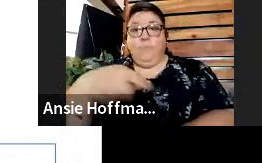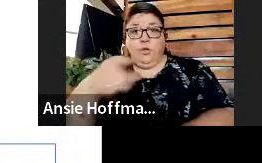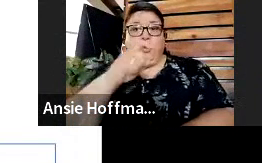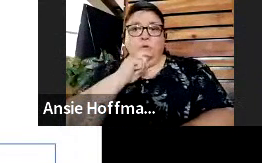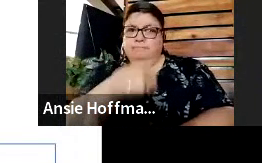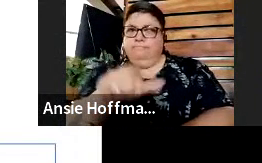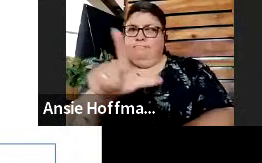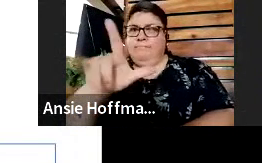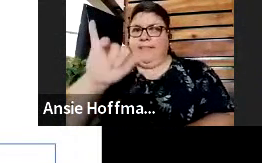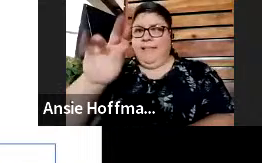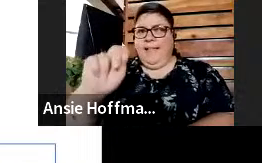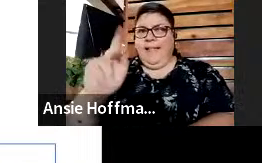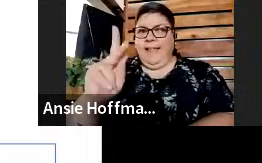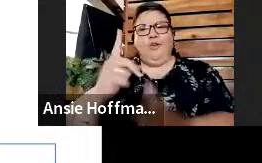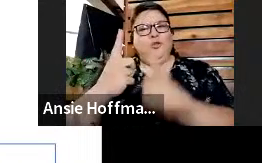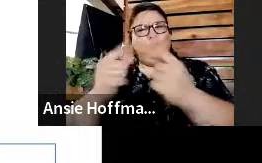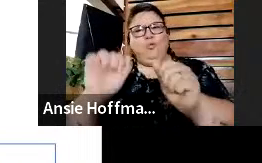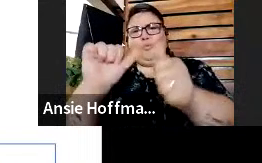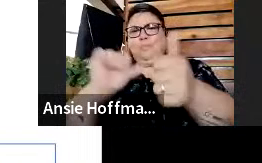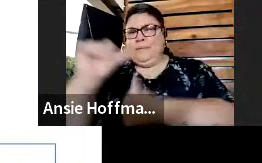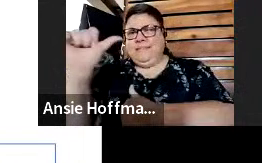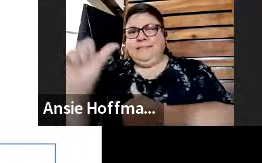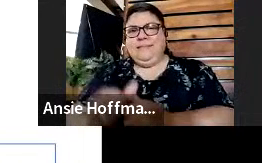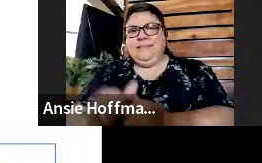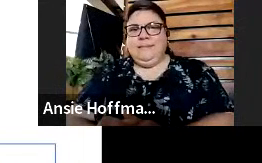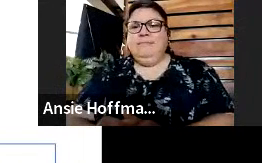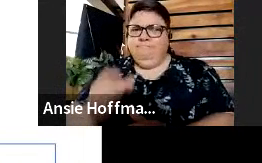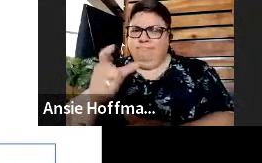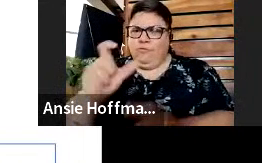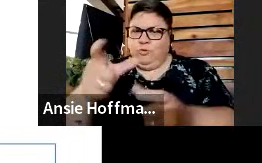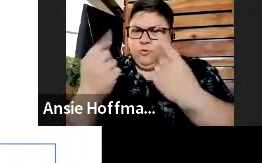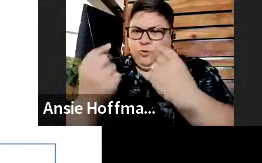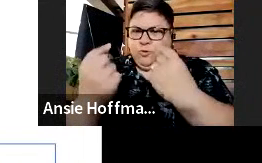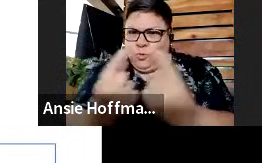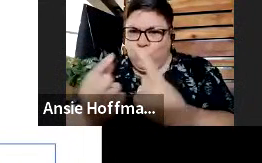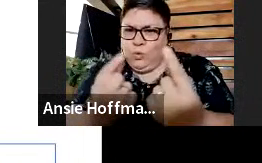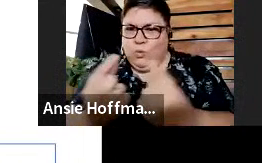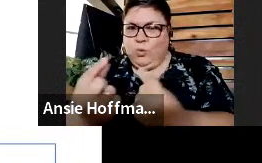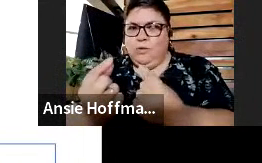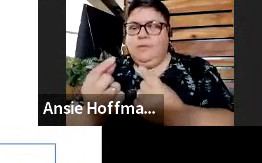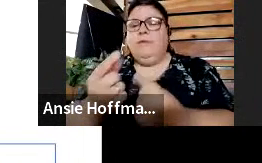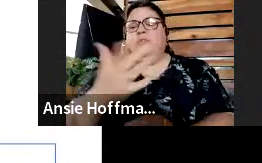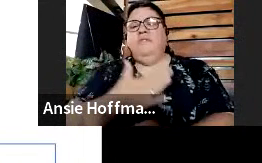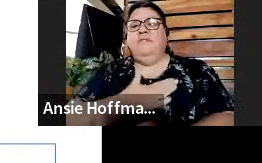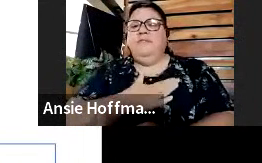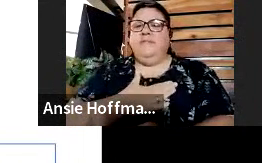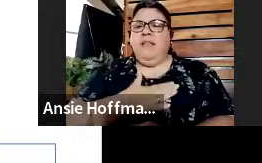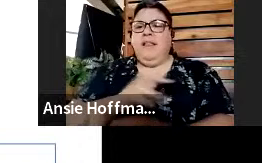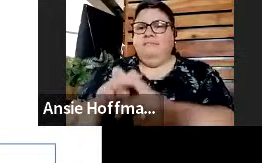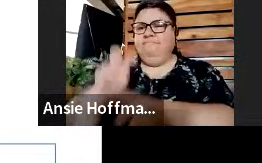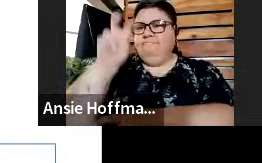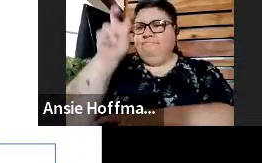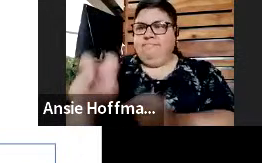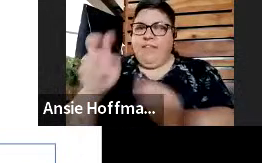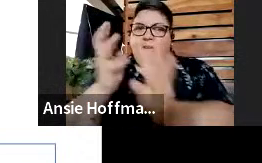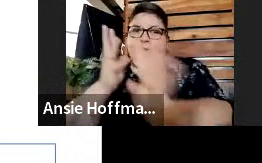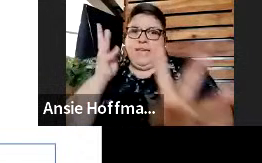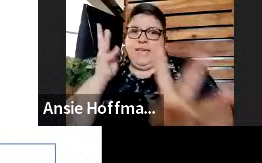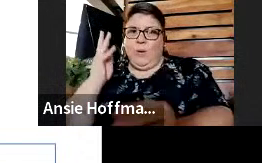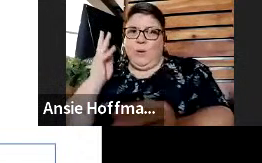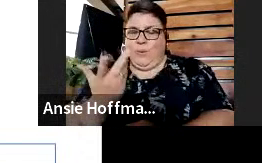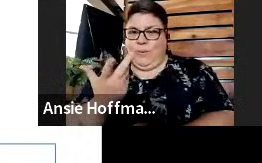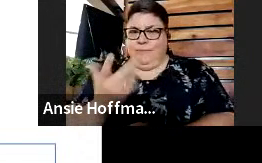criterion, do your best to comply, and you will definitely jump the queue. It is